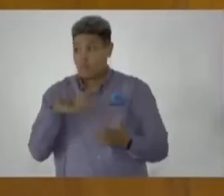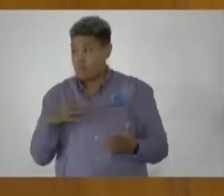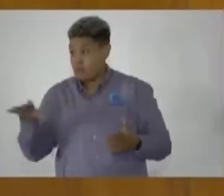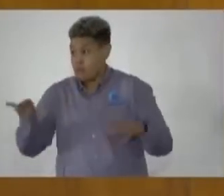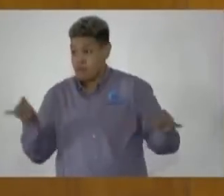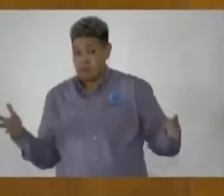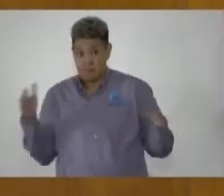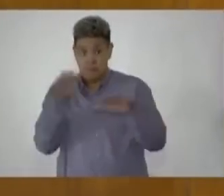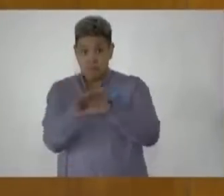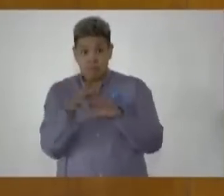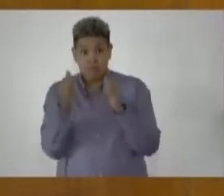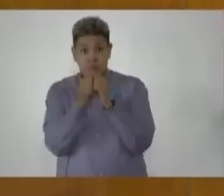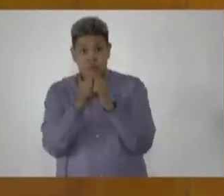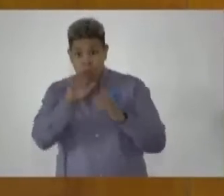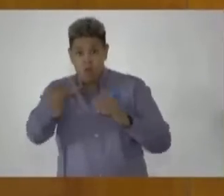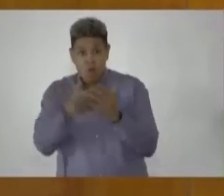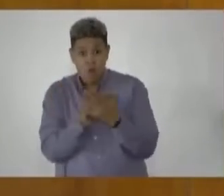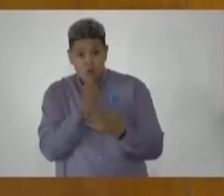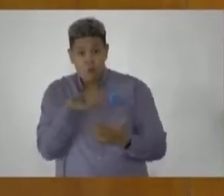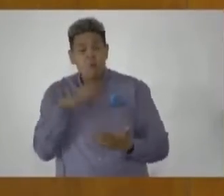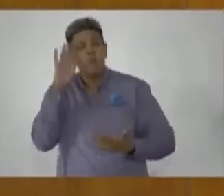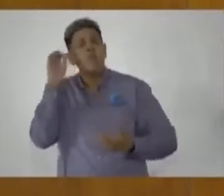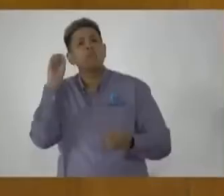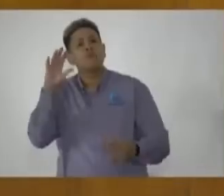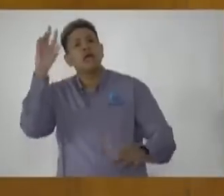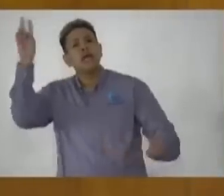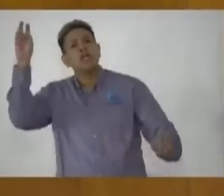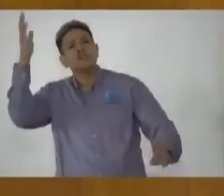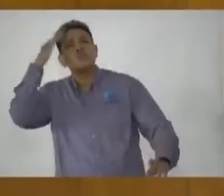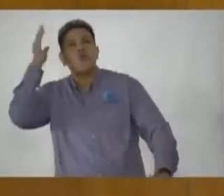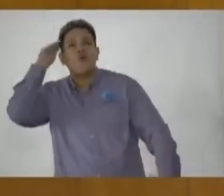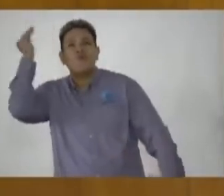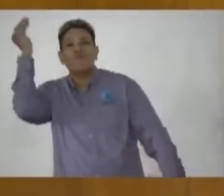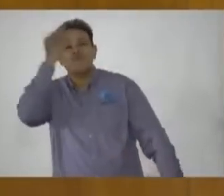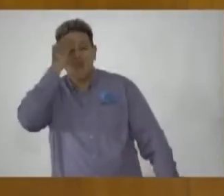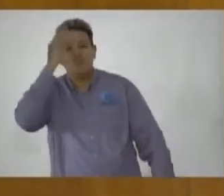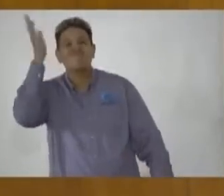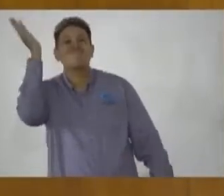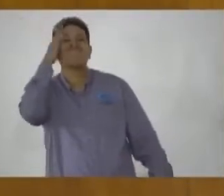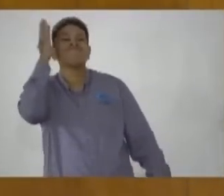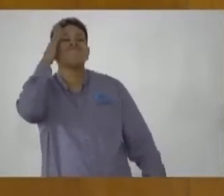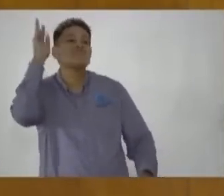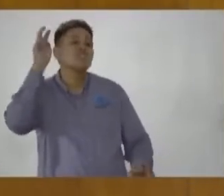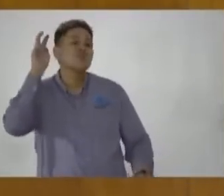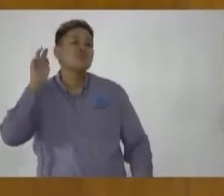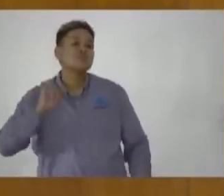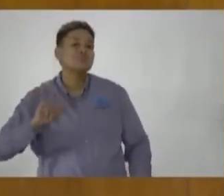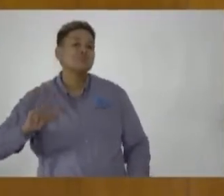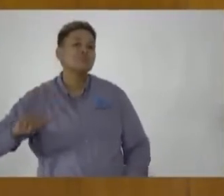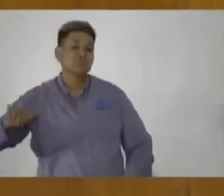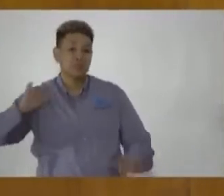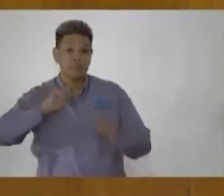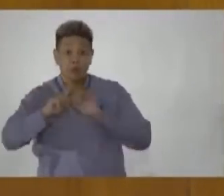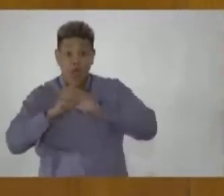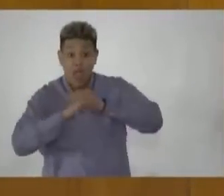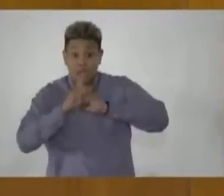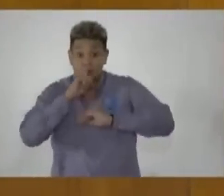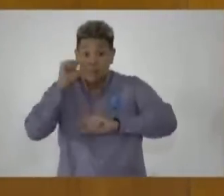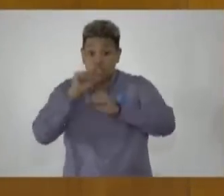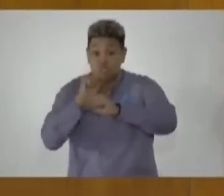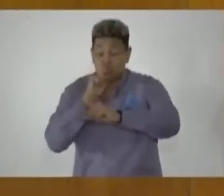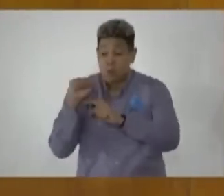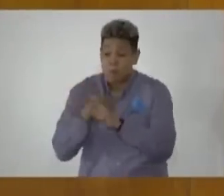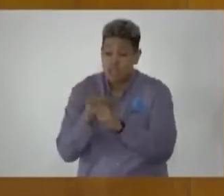this will bring some of those issues to the fore, but not just bring them to the fore, but will also ensure that